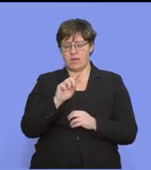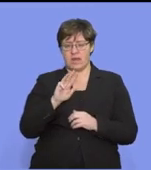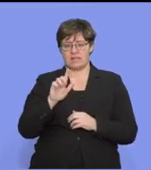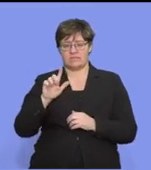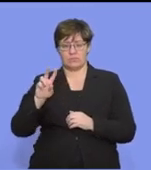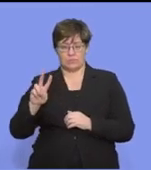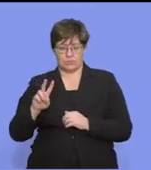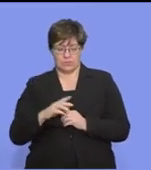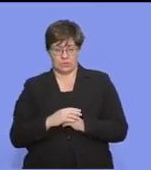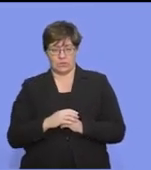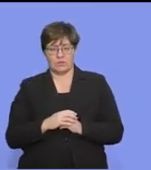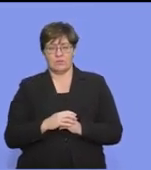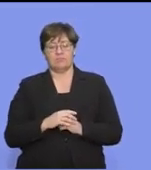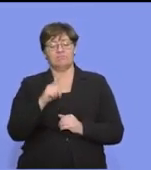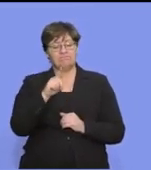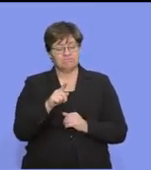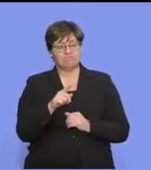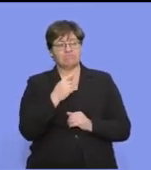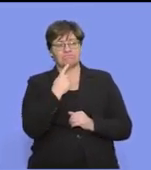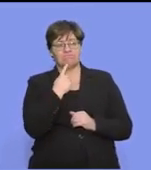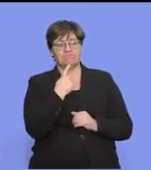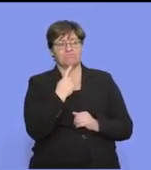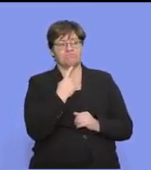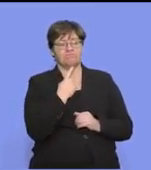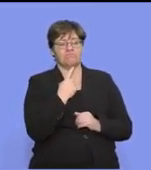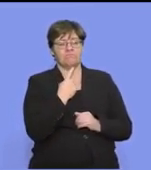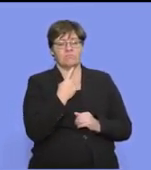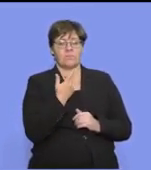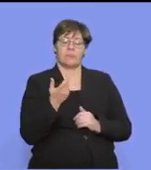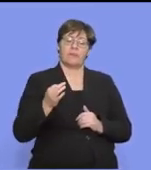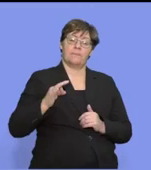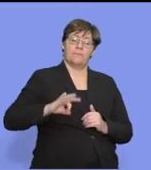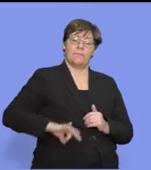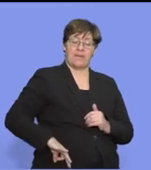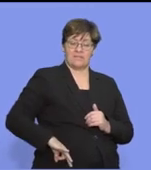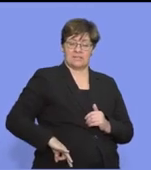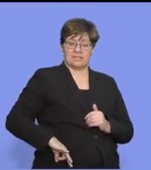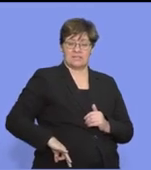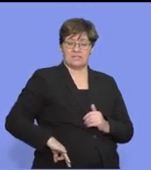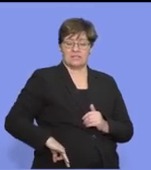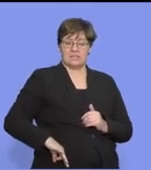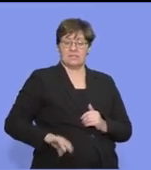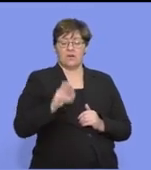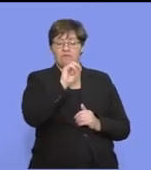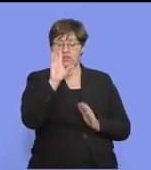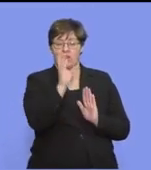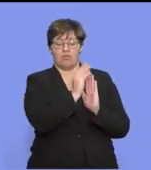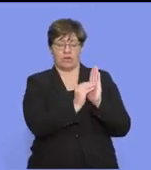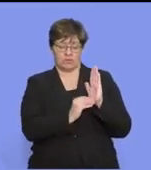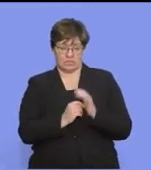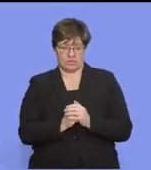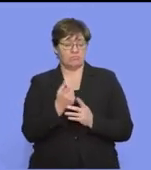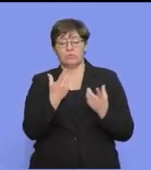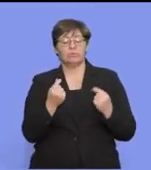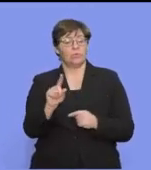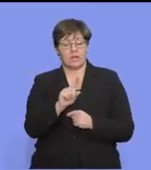recently formulated. It was formulated in 1972, and they had the benefit of